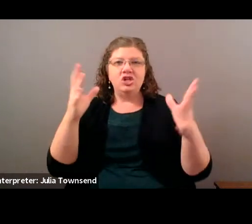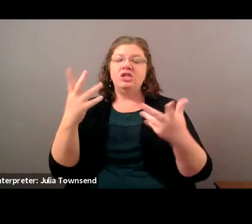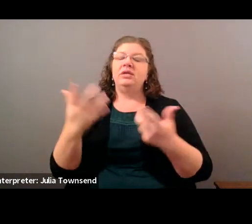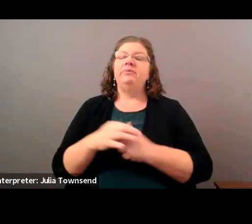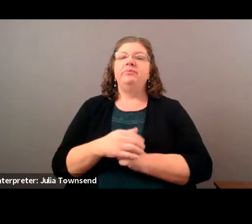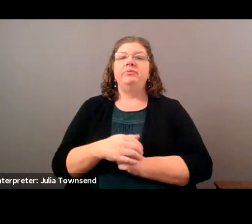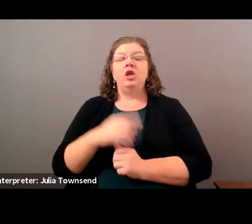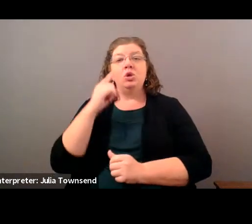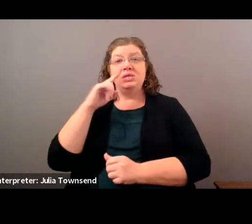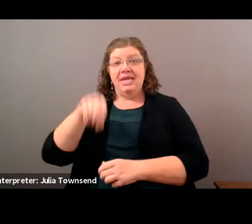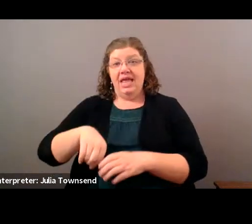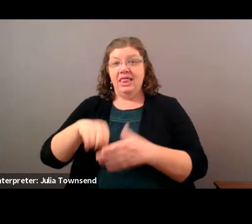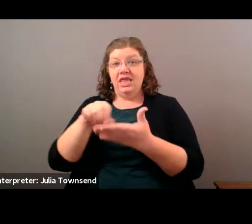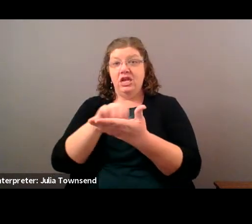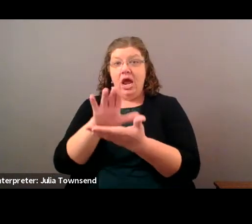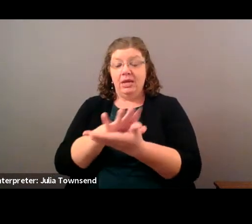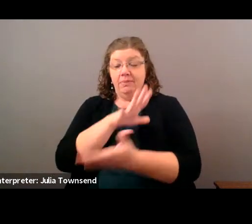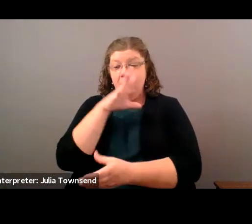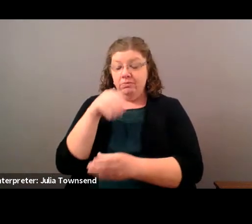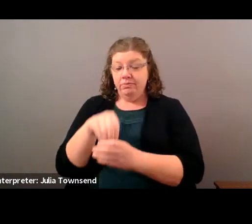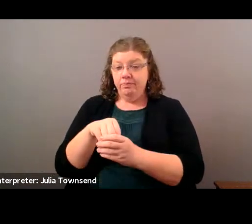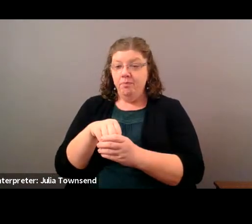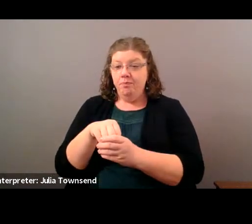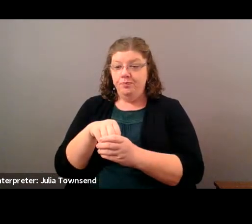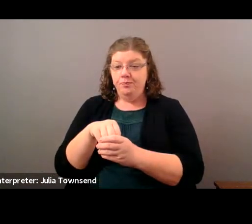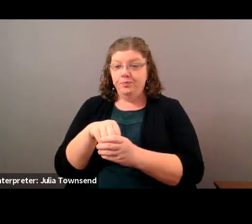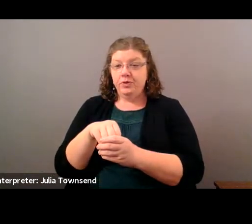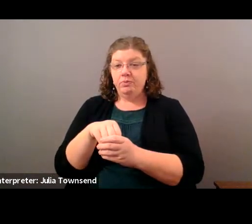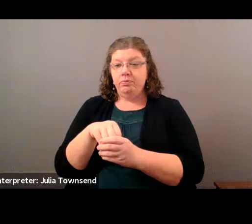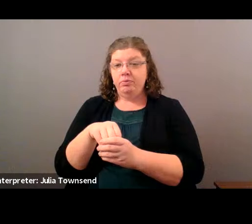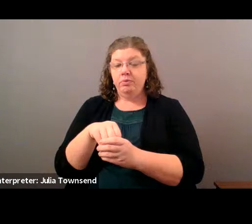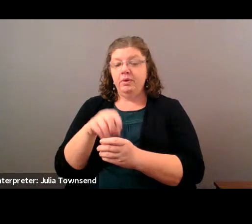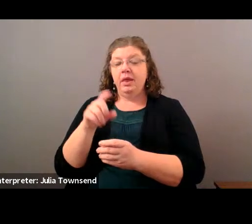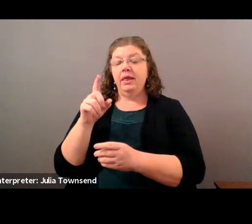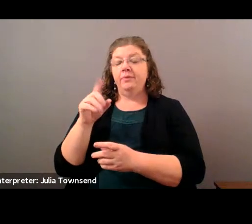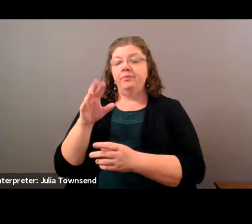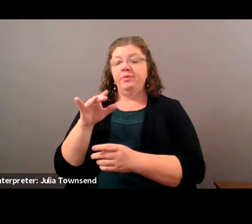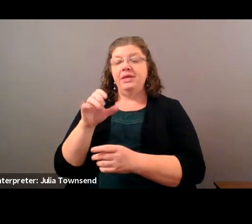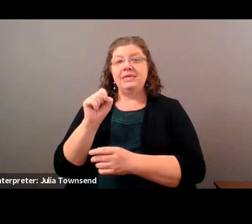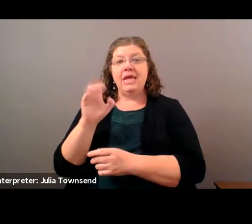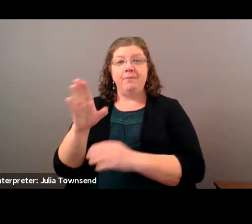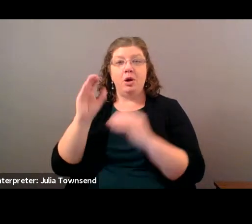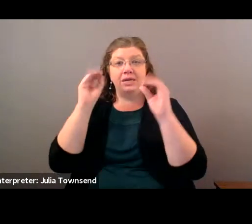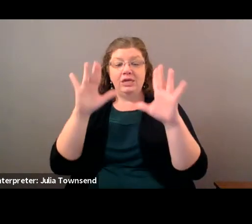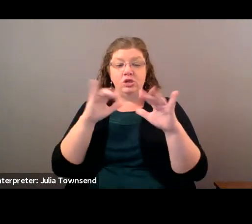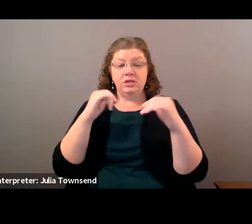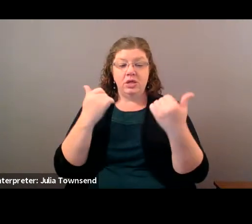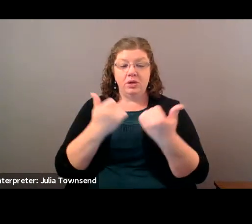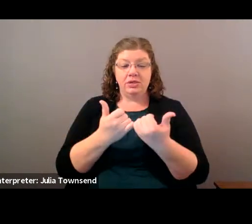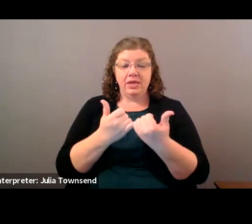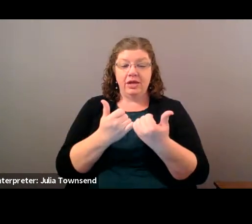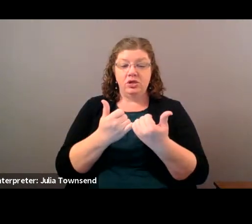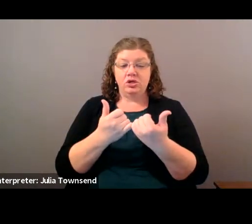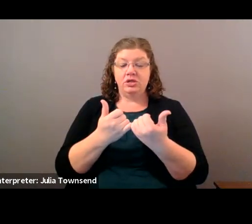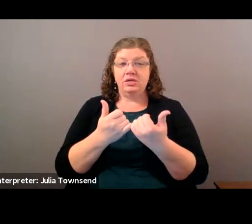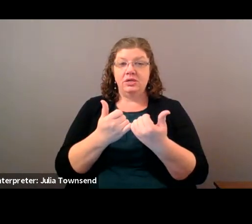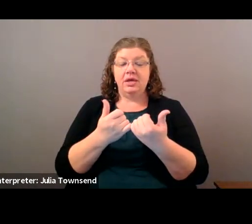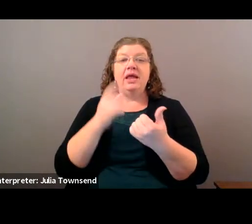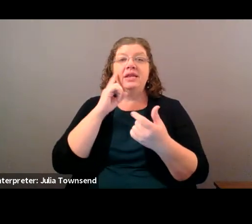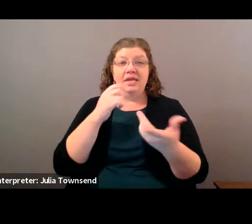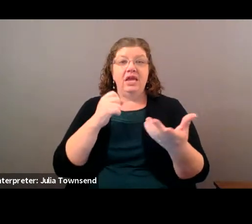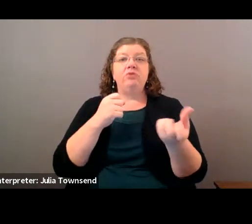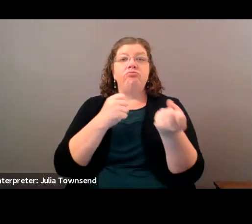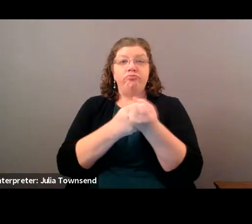this document that it contains that the Santa Barbara Teachers Association did ratify